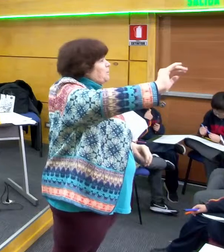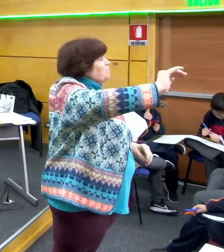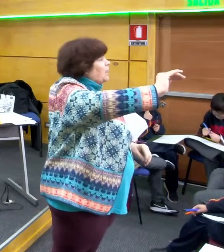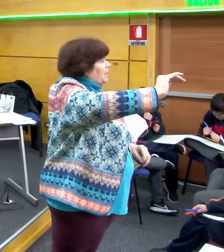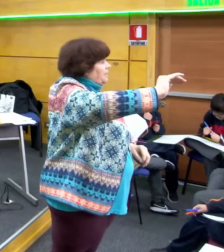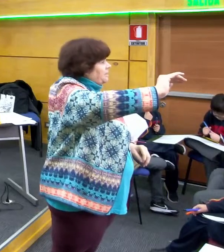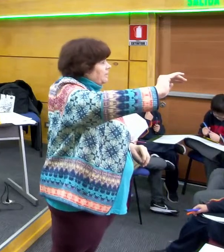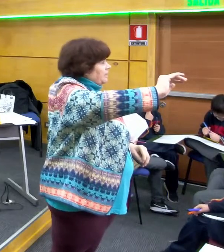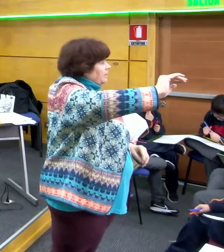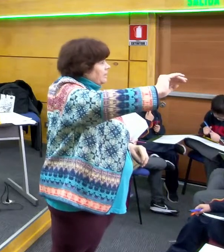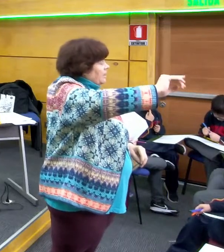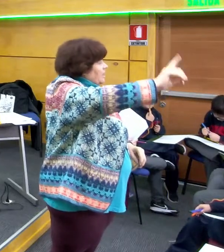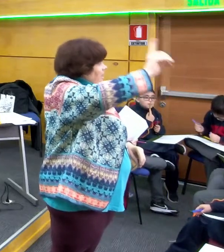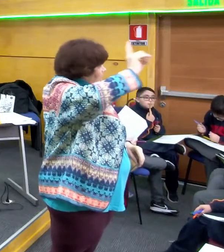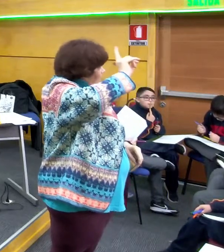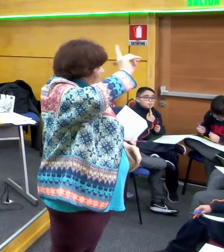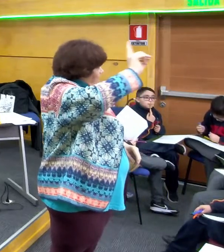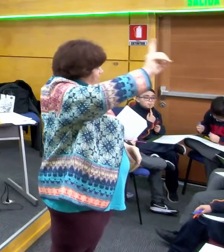in mind,